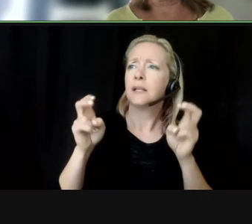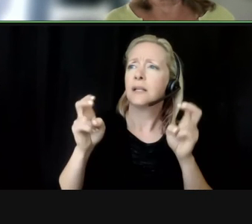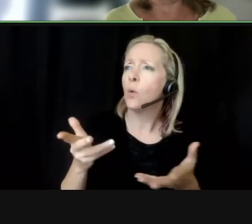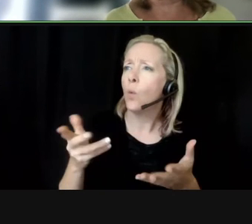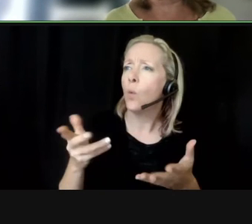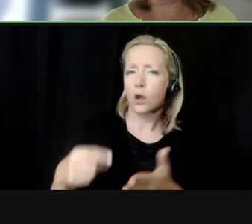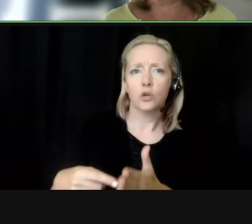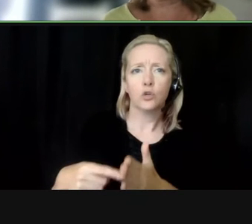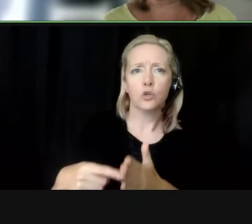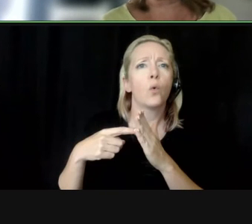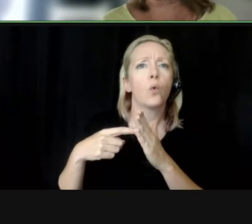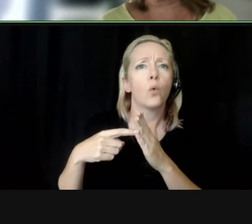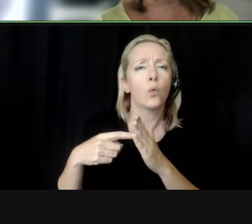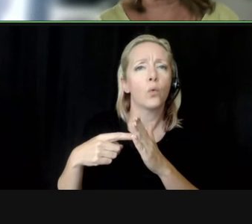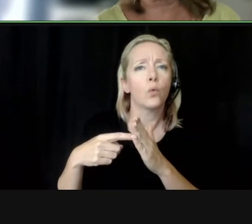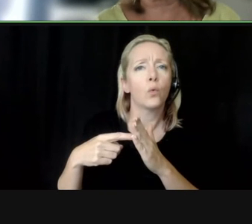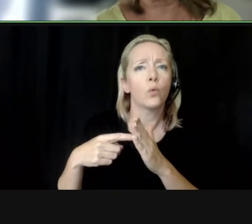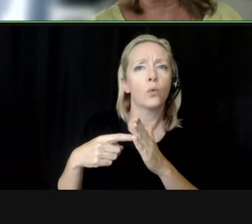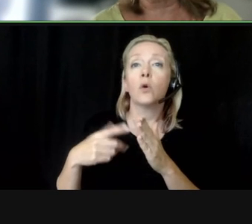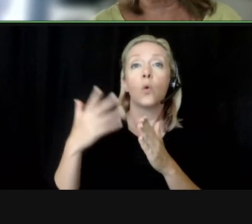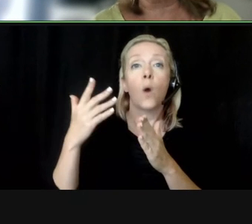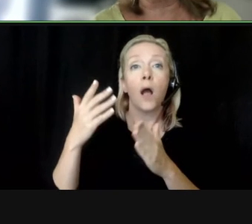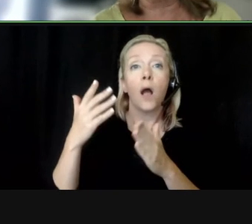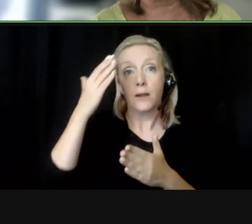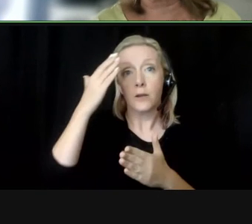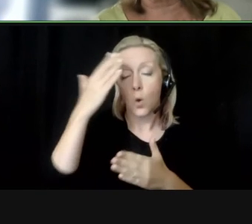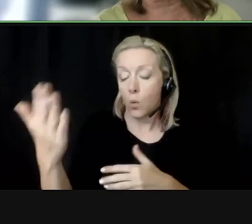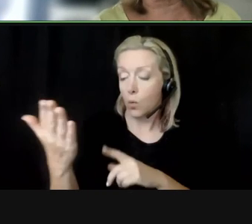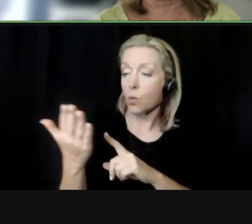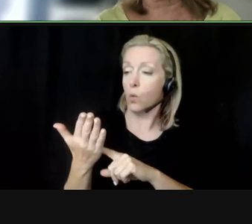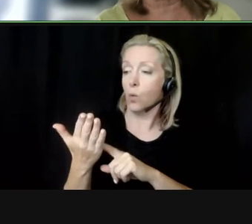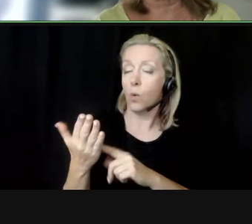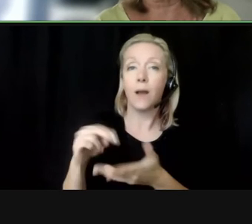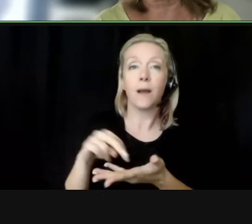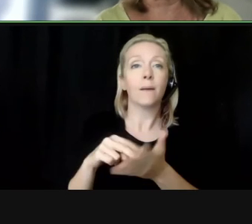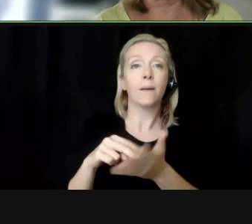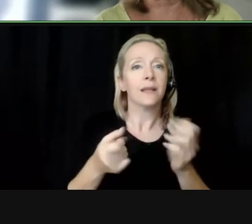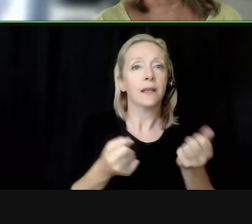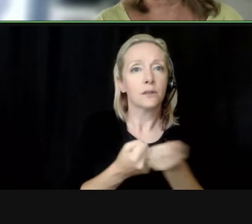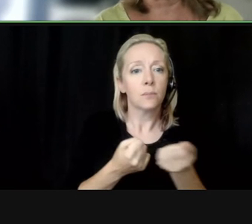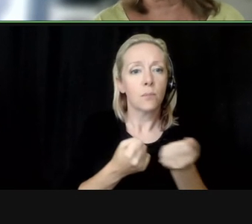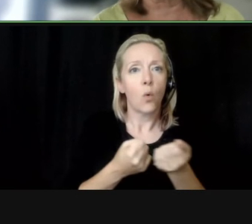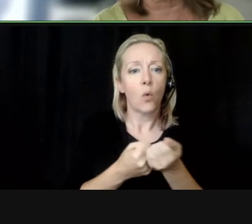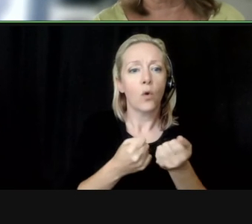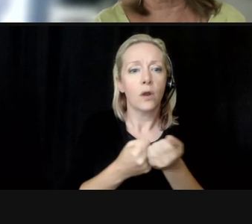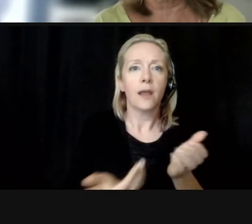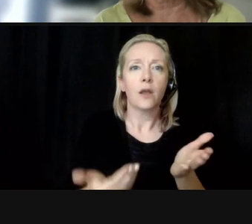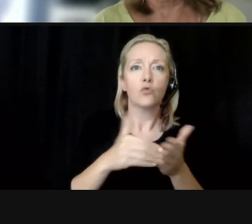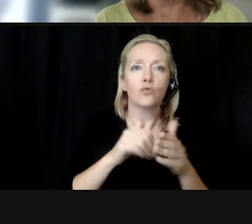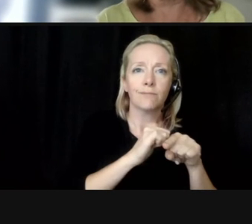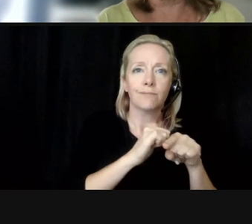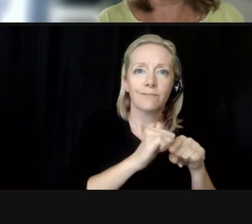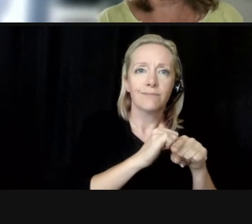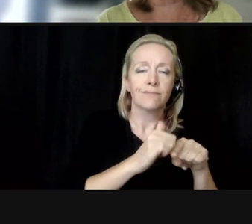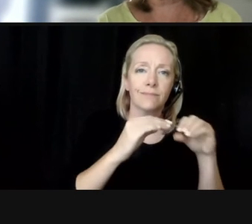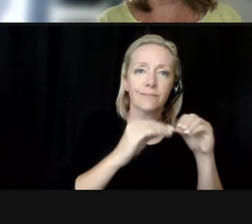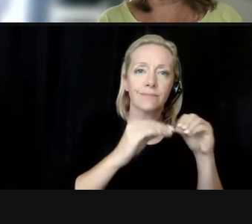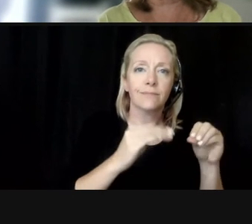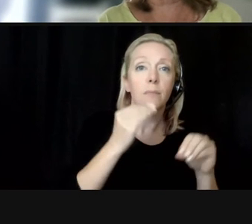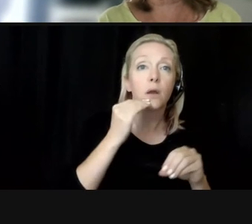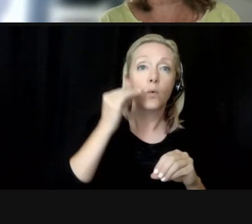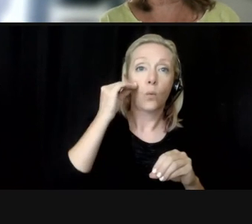can do reinforcement training to your children.